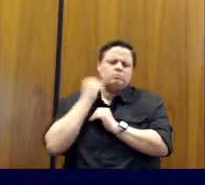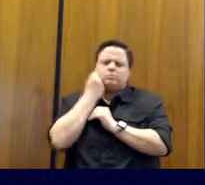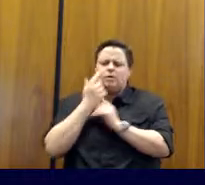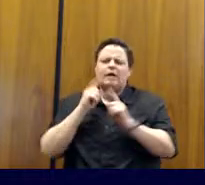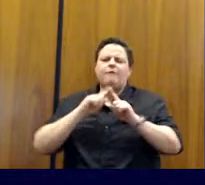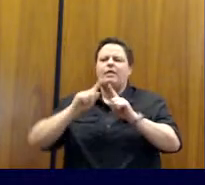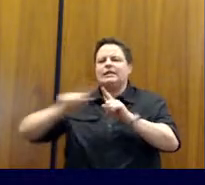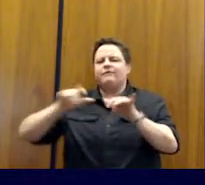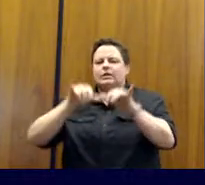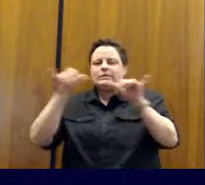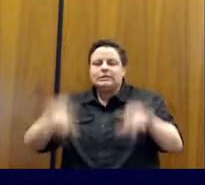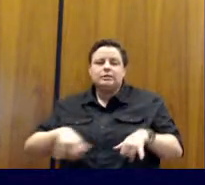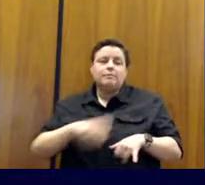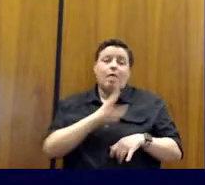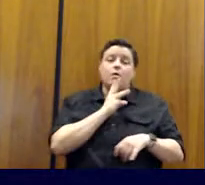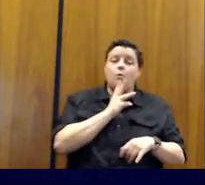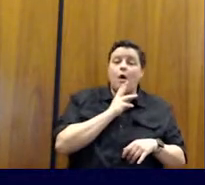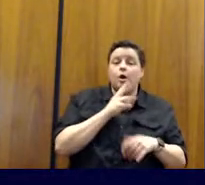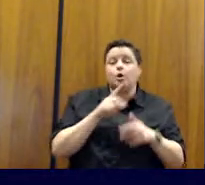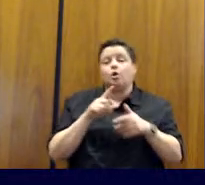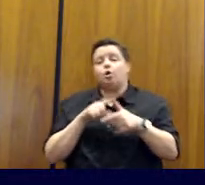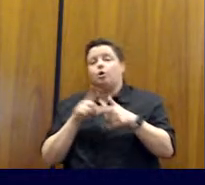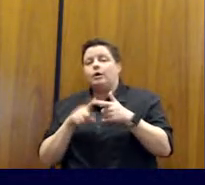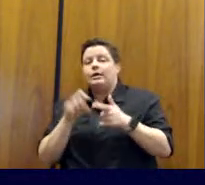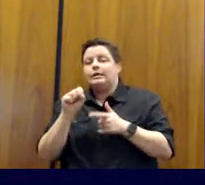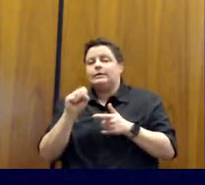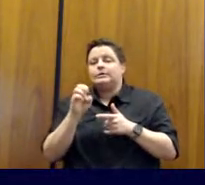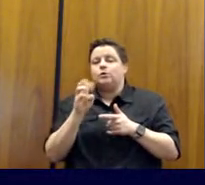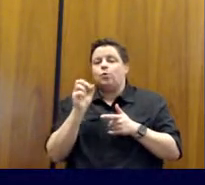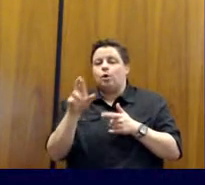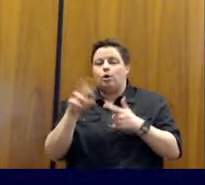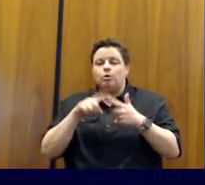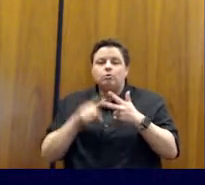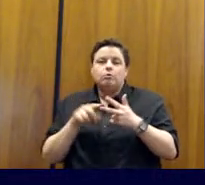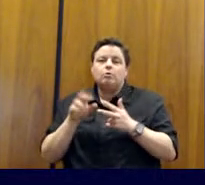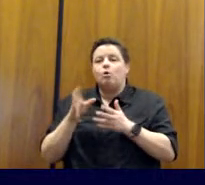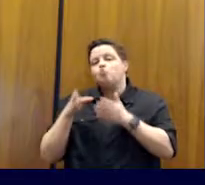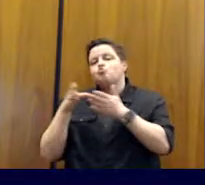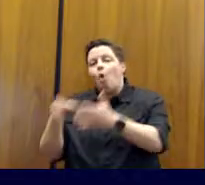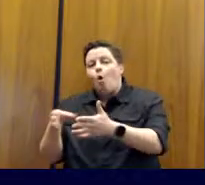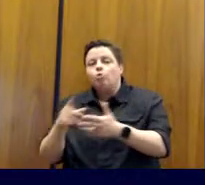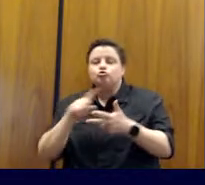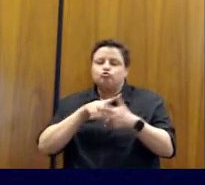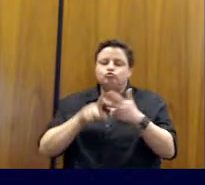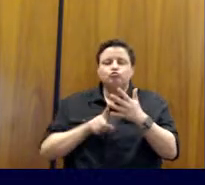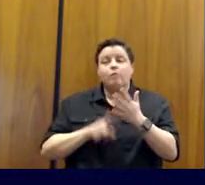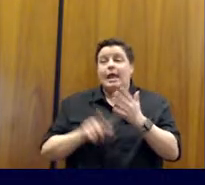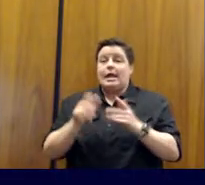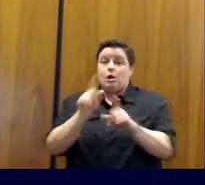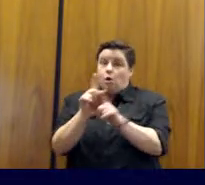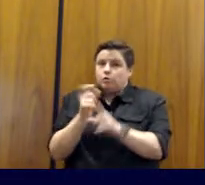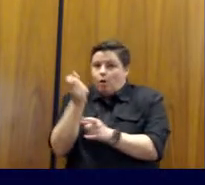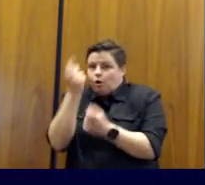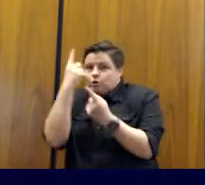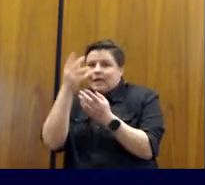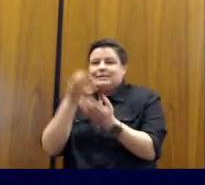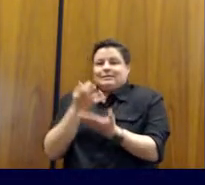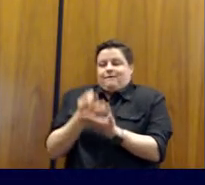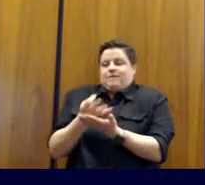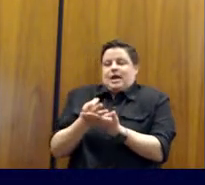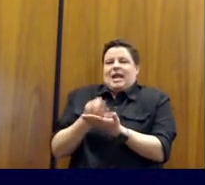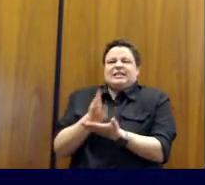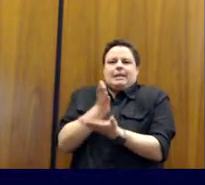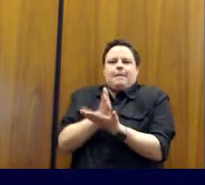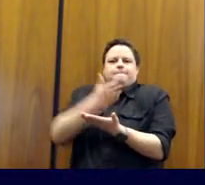sewer, the roads, etc. And he also understands the finances and the budget implications